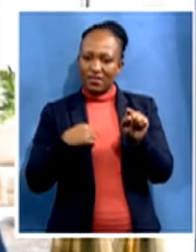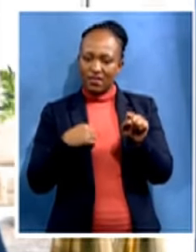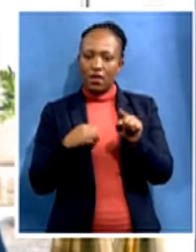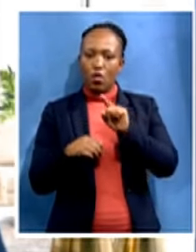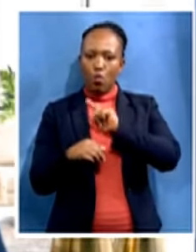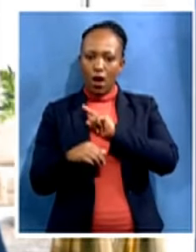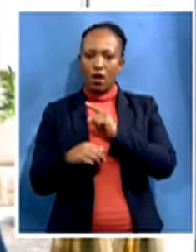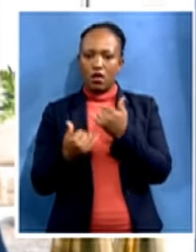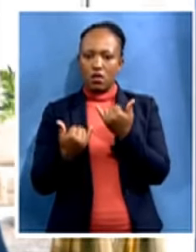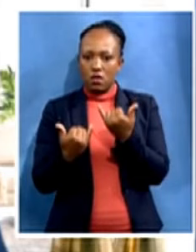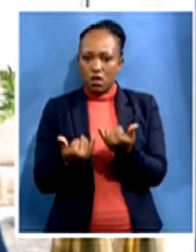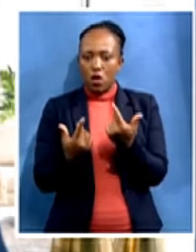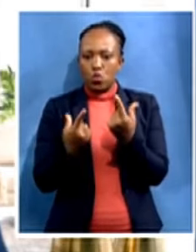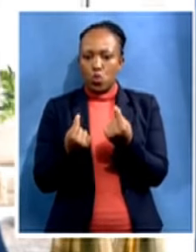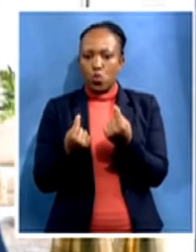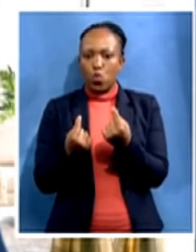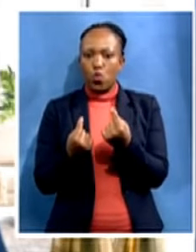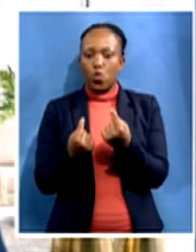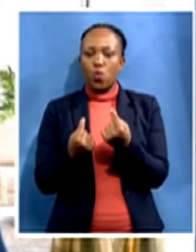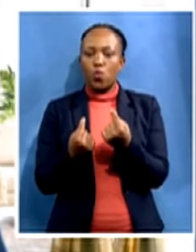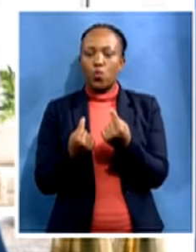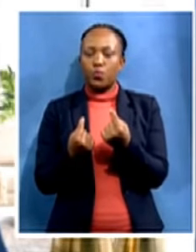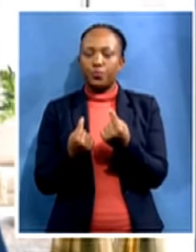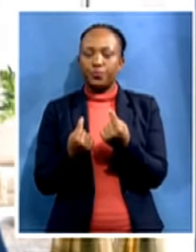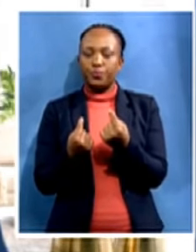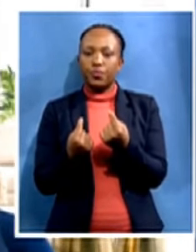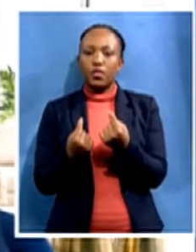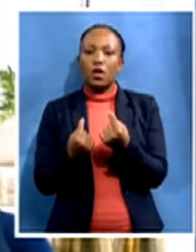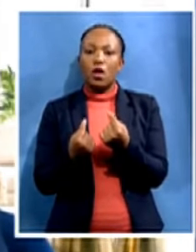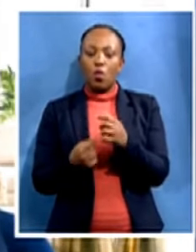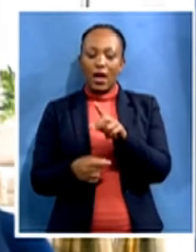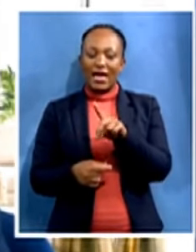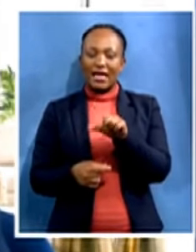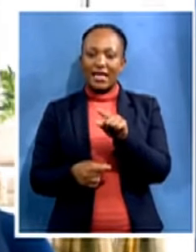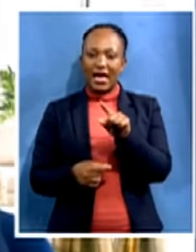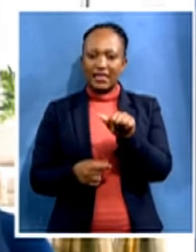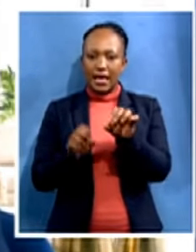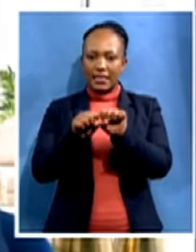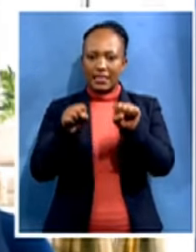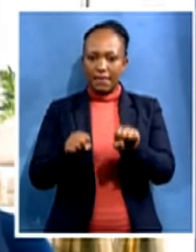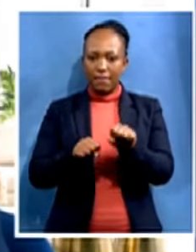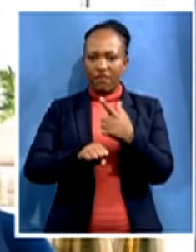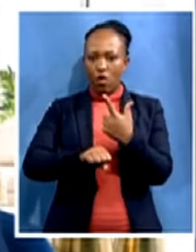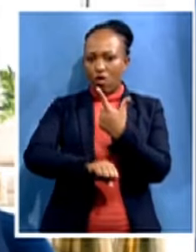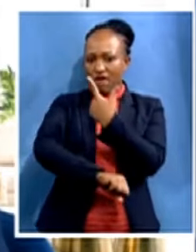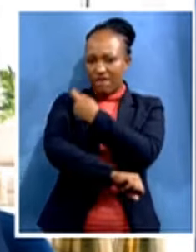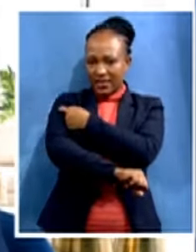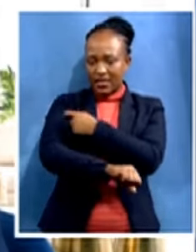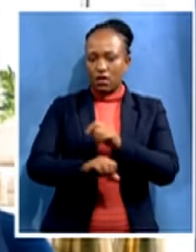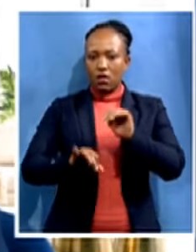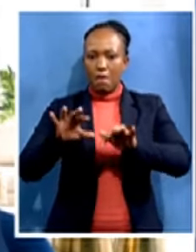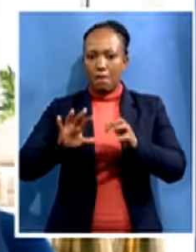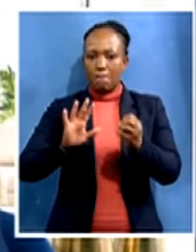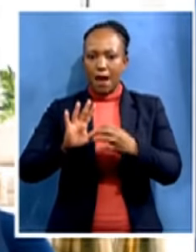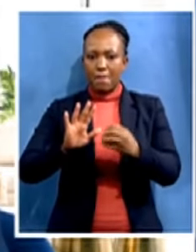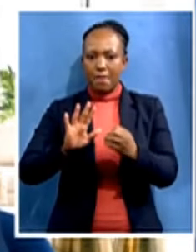digital, their data system, the vaccine data system. What are your predictions in terms of the coming